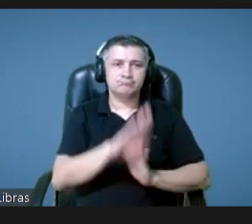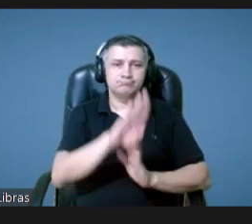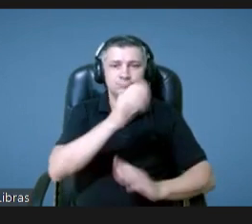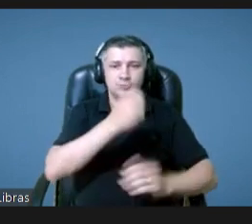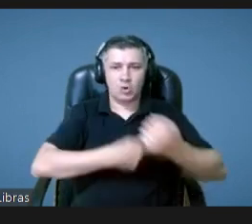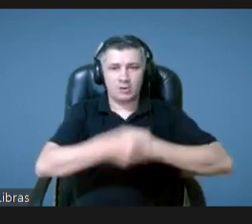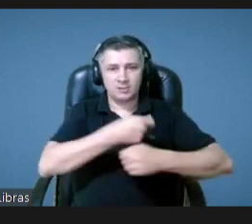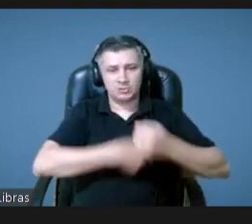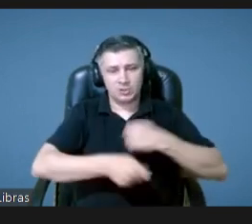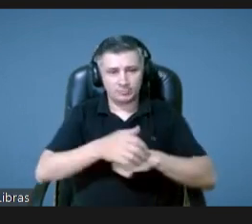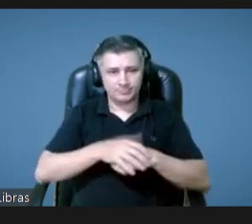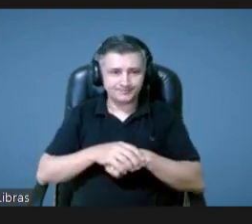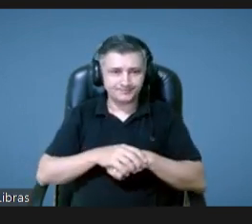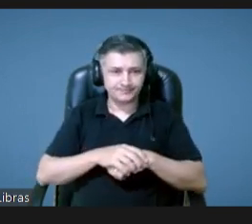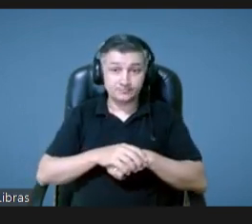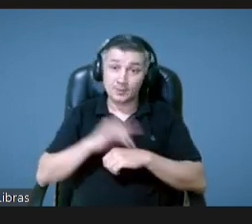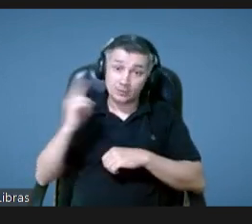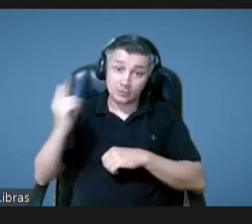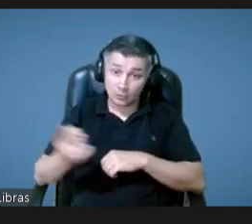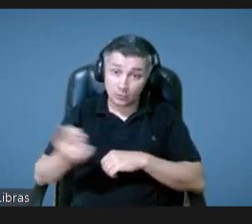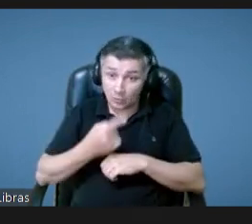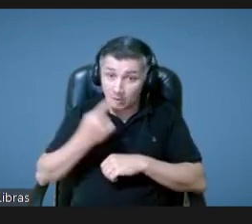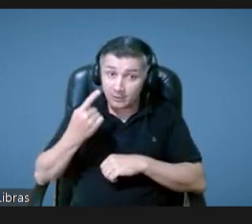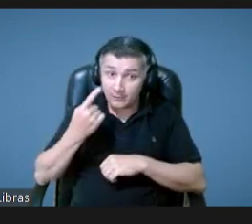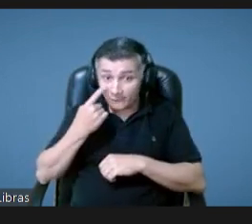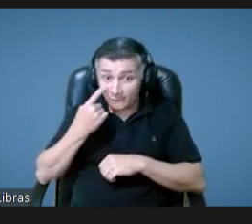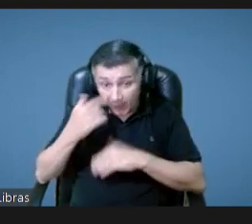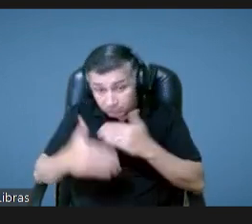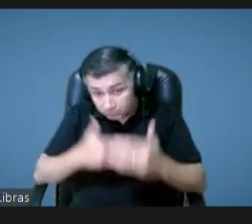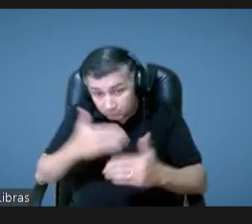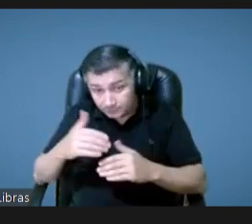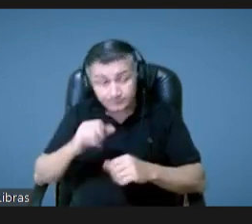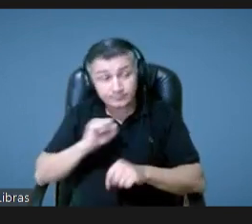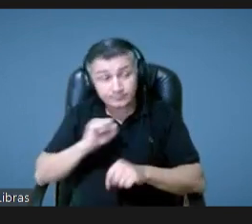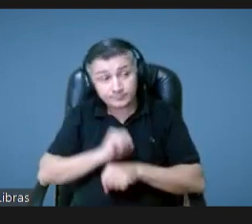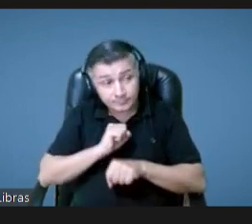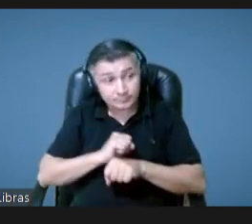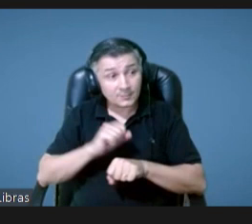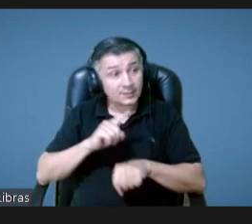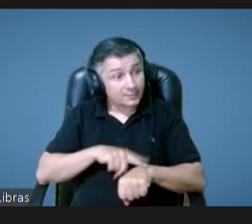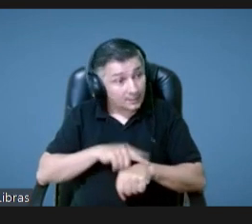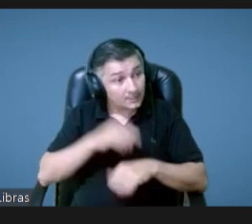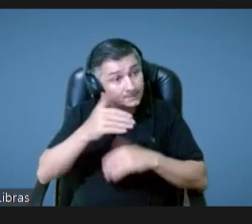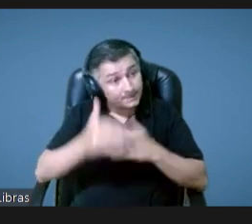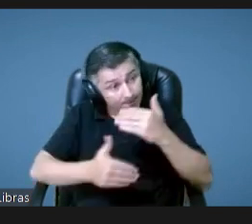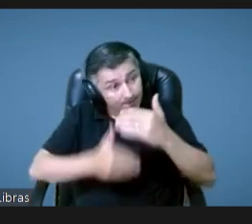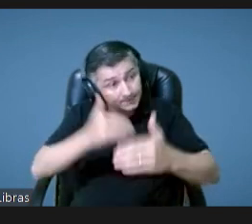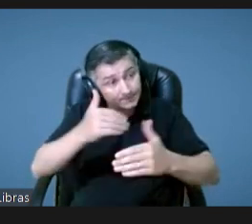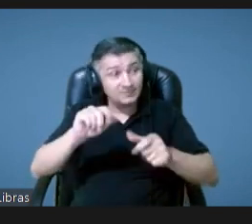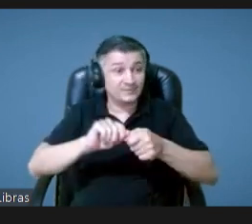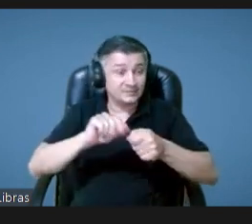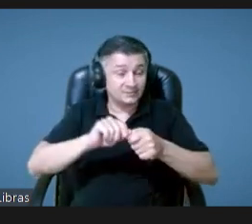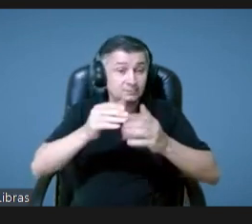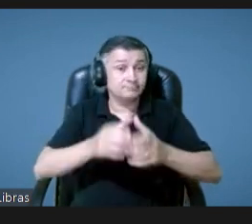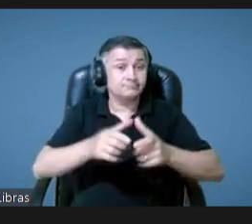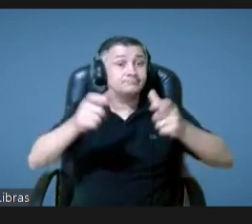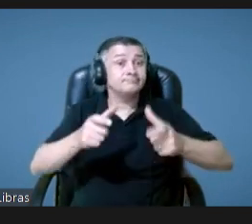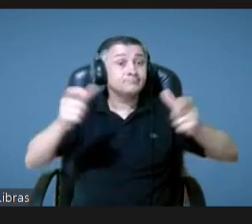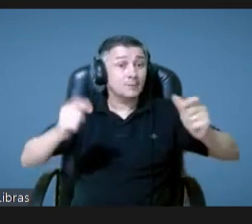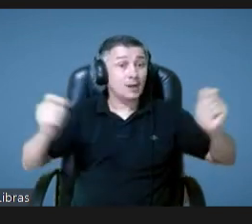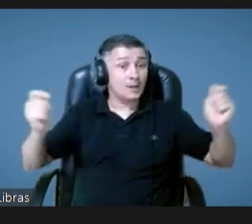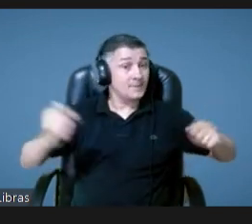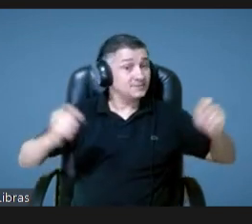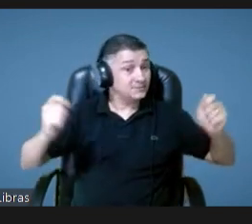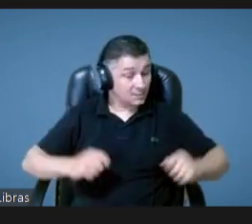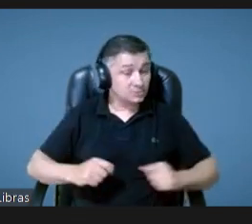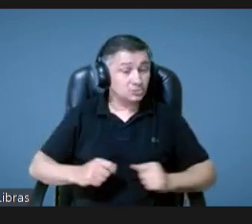a major component in the sense that it depends on operational leverage. So